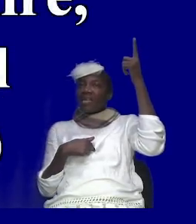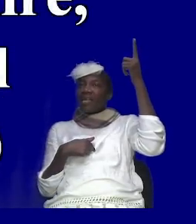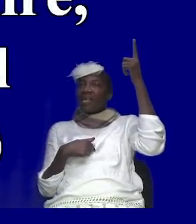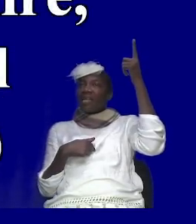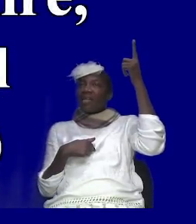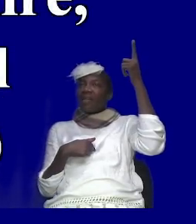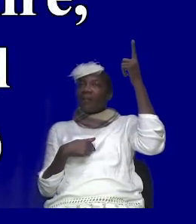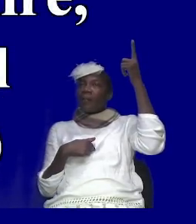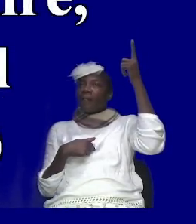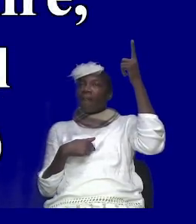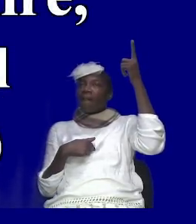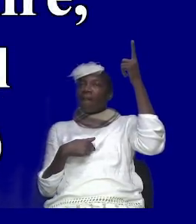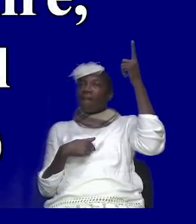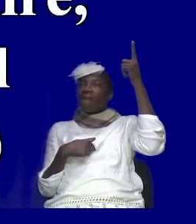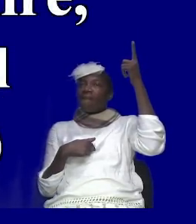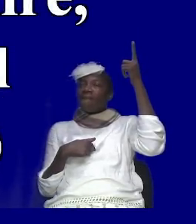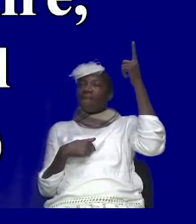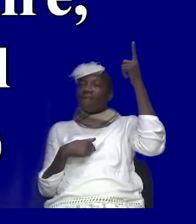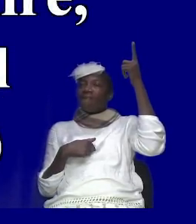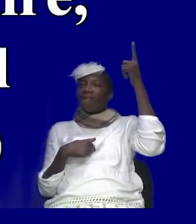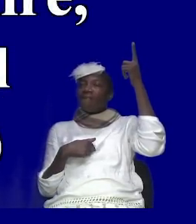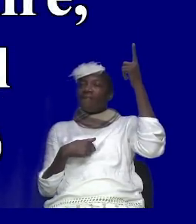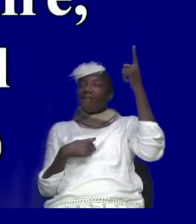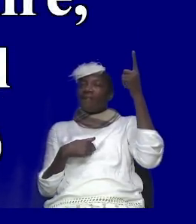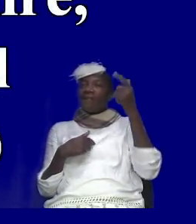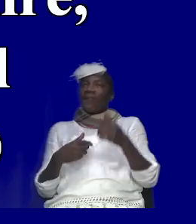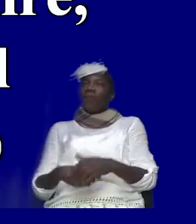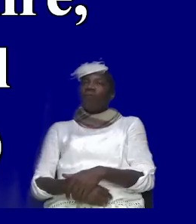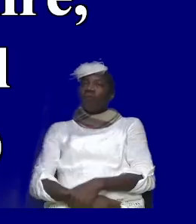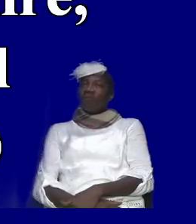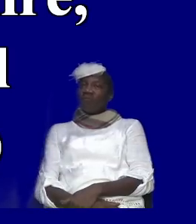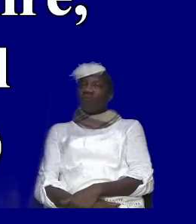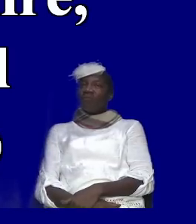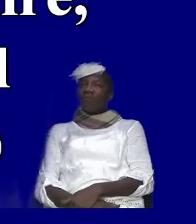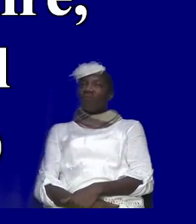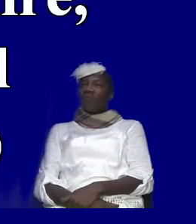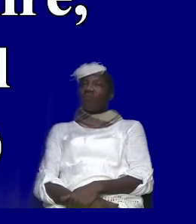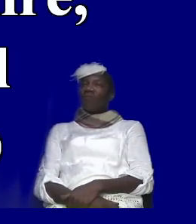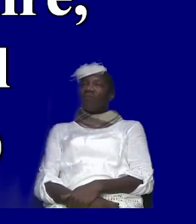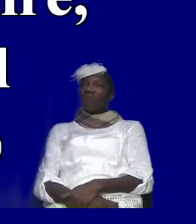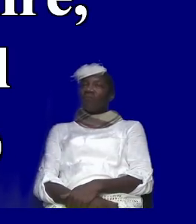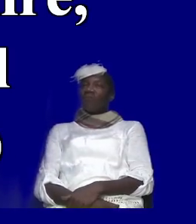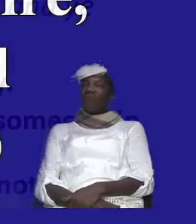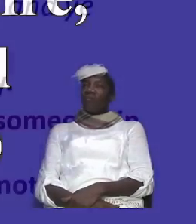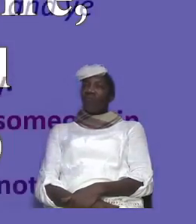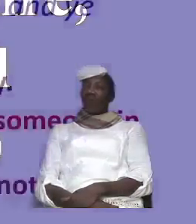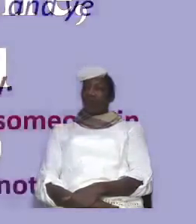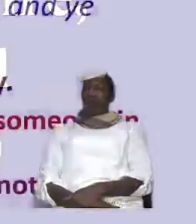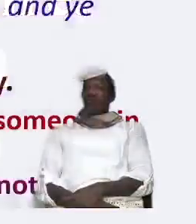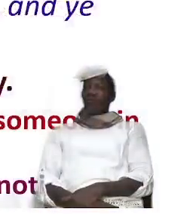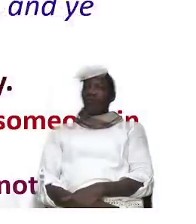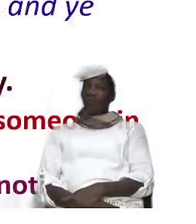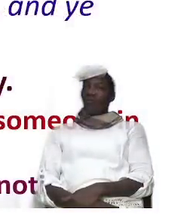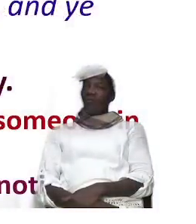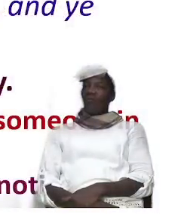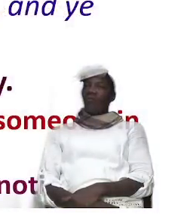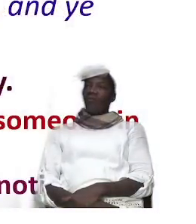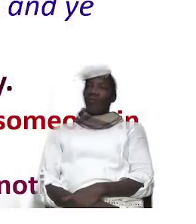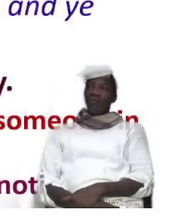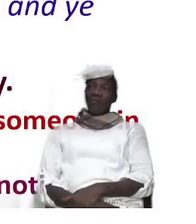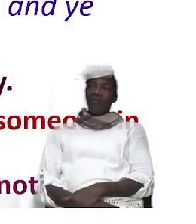And that is significant. That is significant. Very significant. What am I saying?